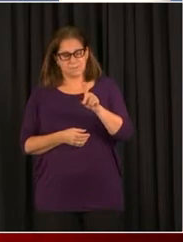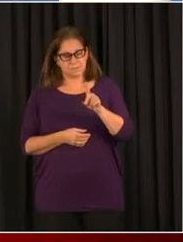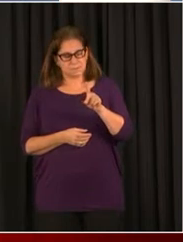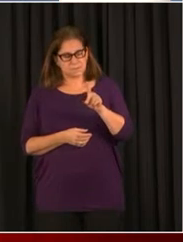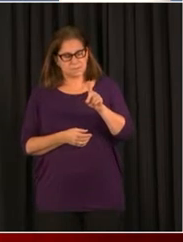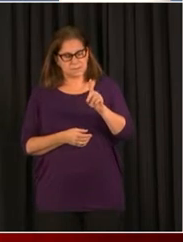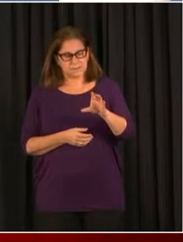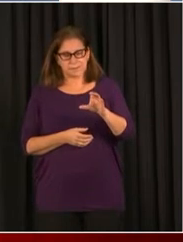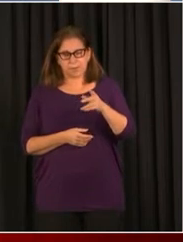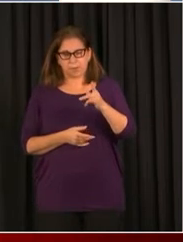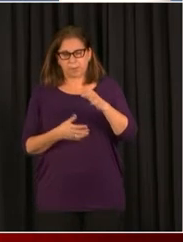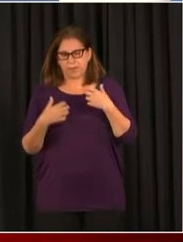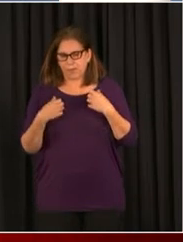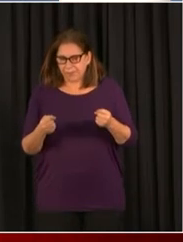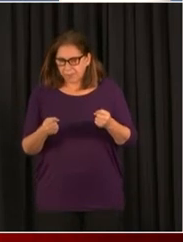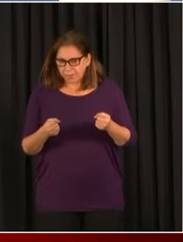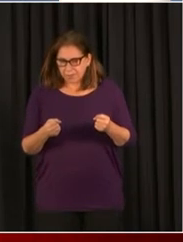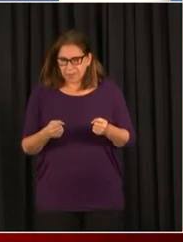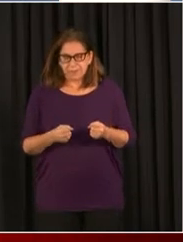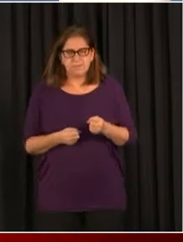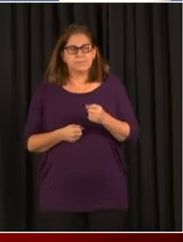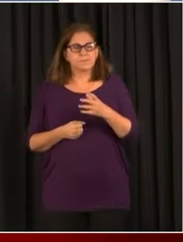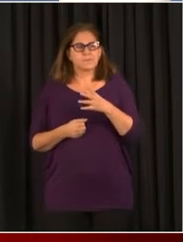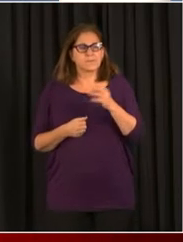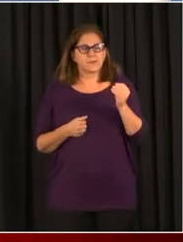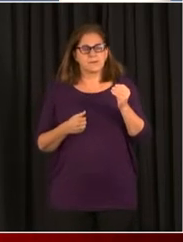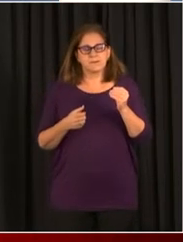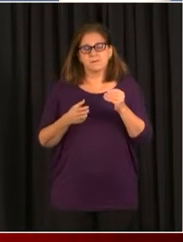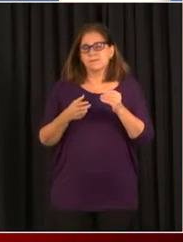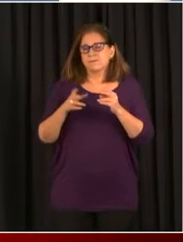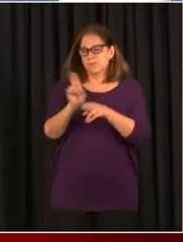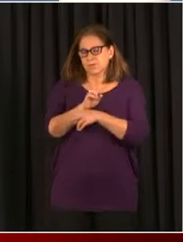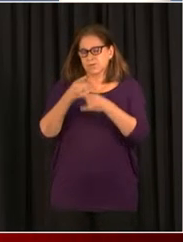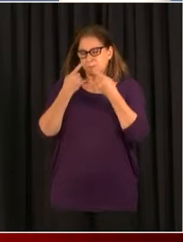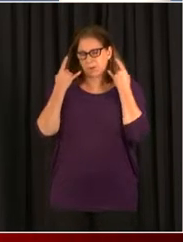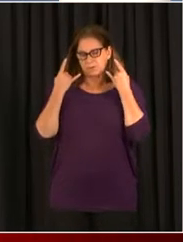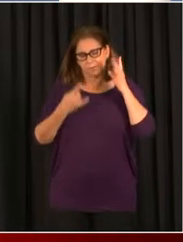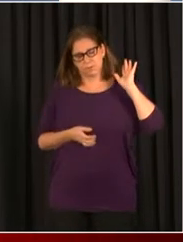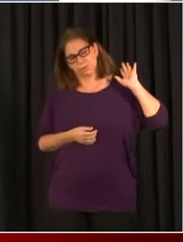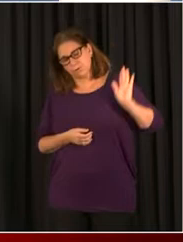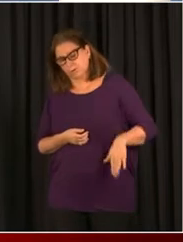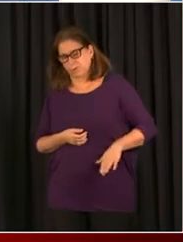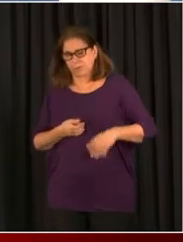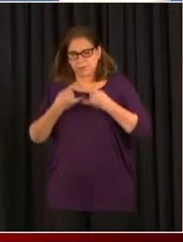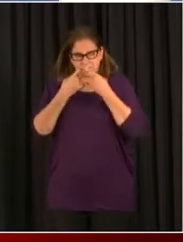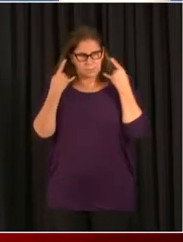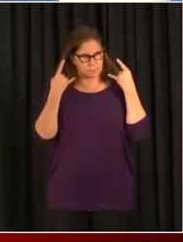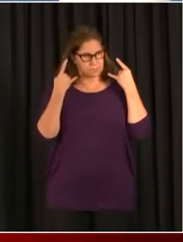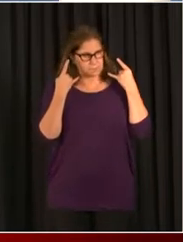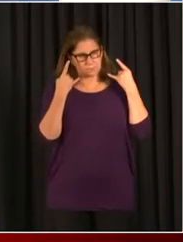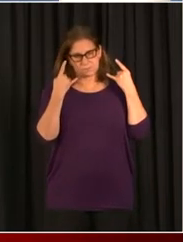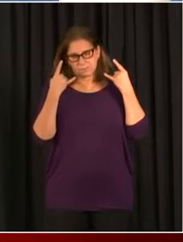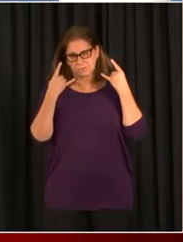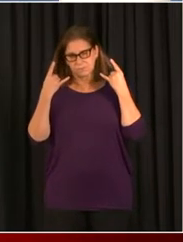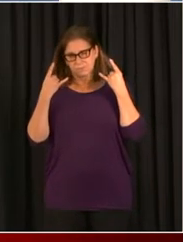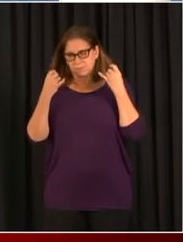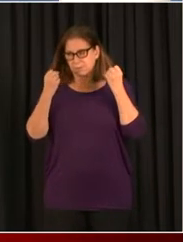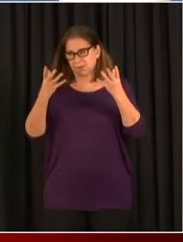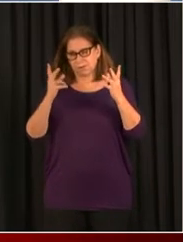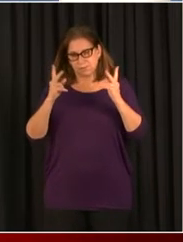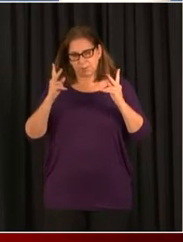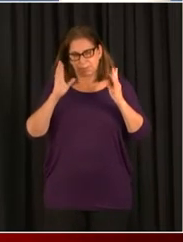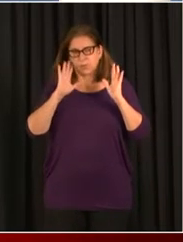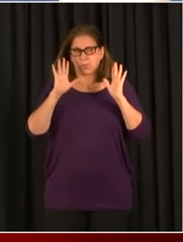should be prepared to have that mask on the entire time, that they should have a plan for waiting because so many people are interested